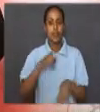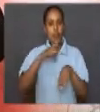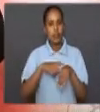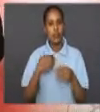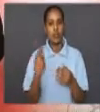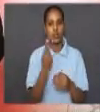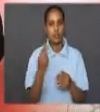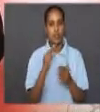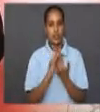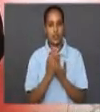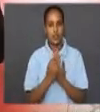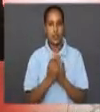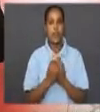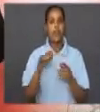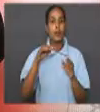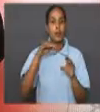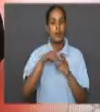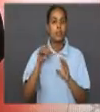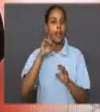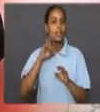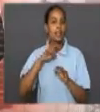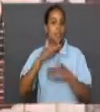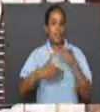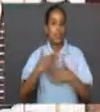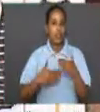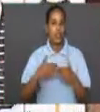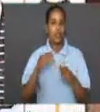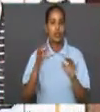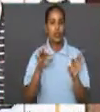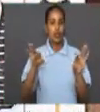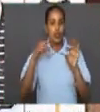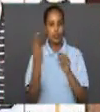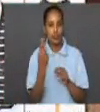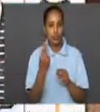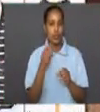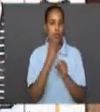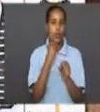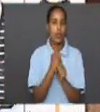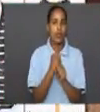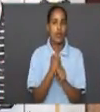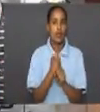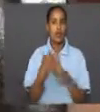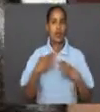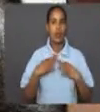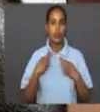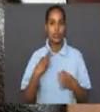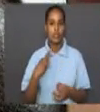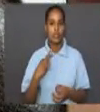Once it has been treated with plasticizers, it is also used to make